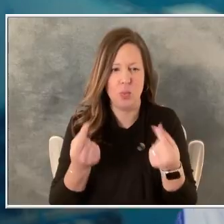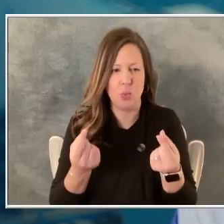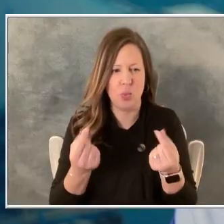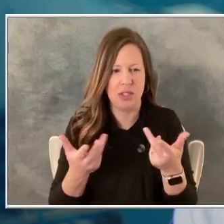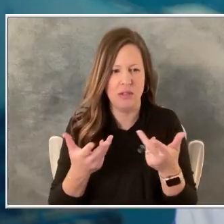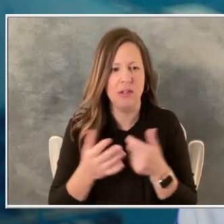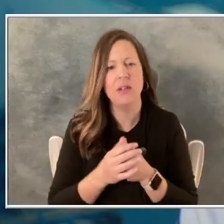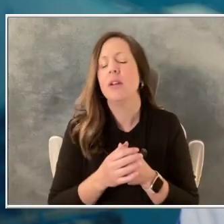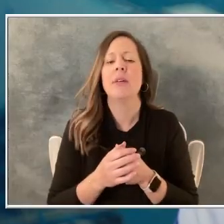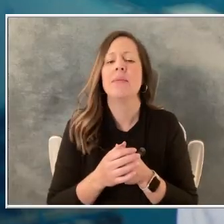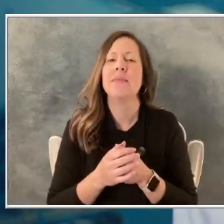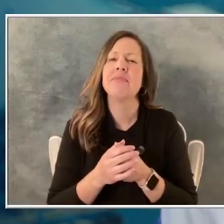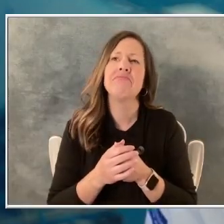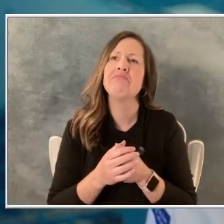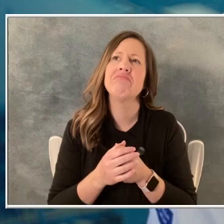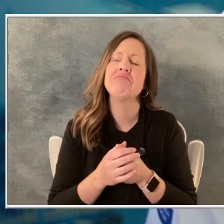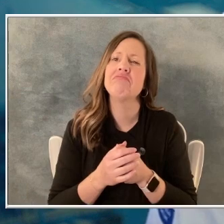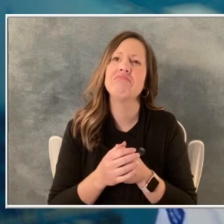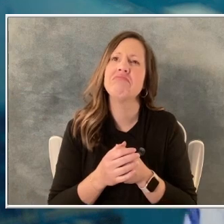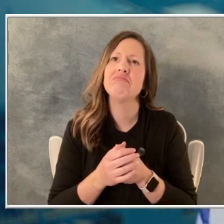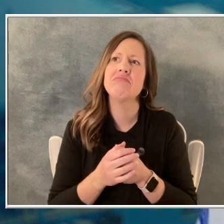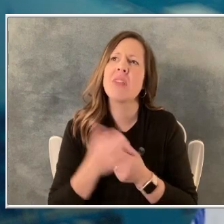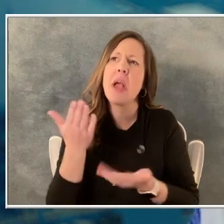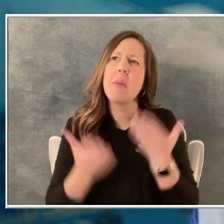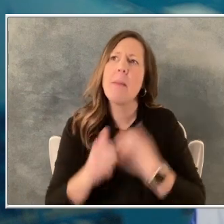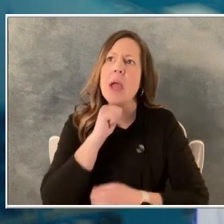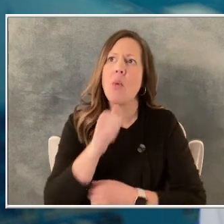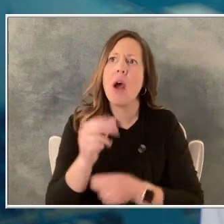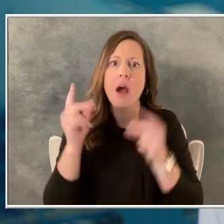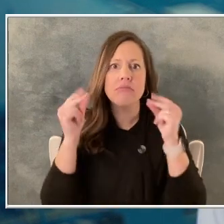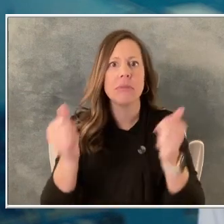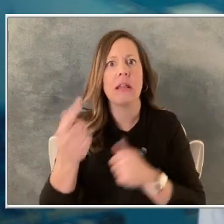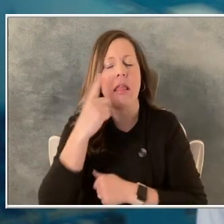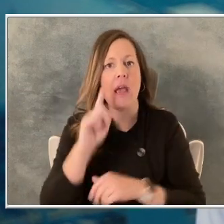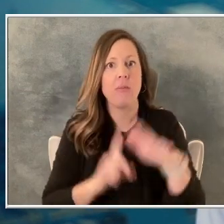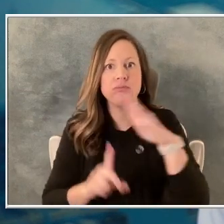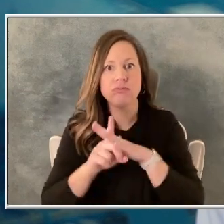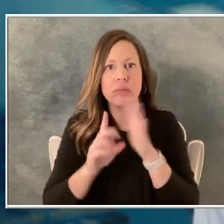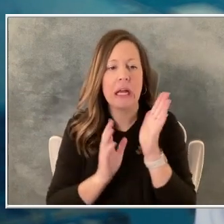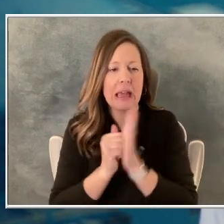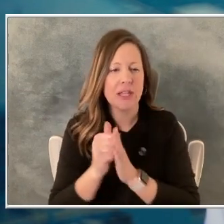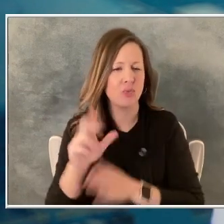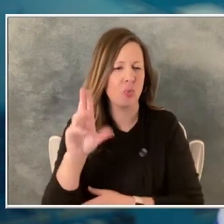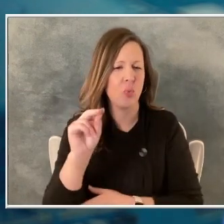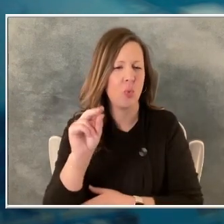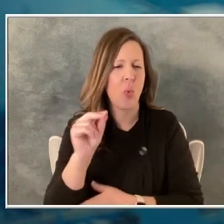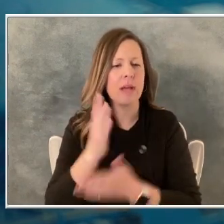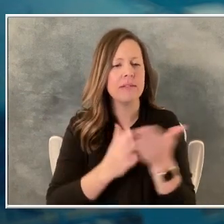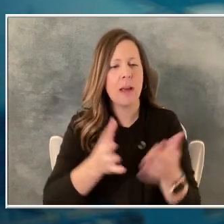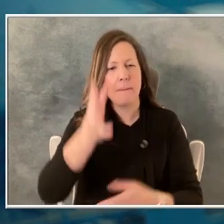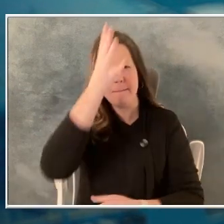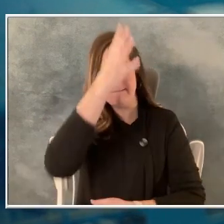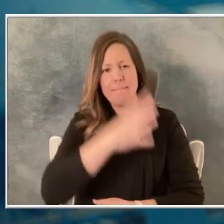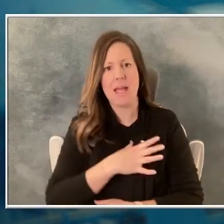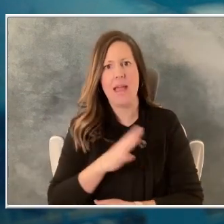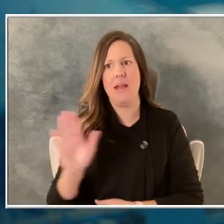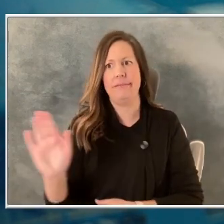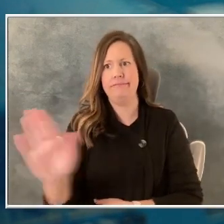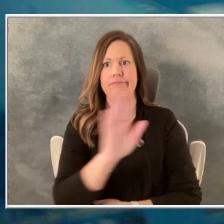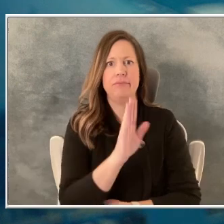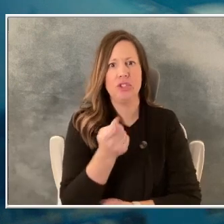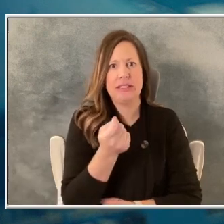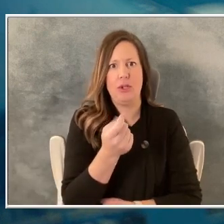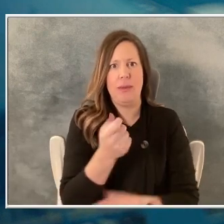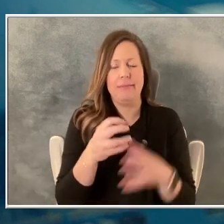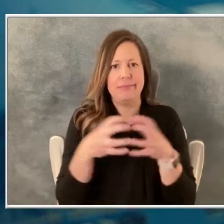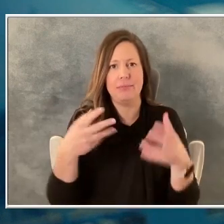Probably wouldn't make me think of prostate cancer to start with. Some men do have enlarged prostates. I think that's often a